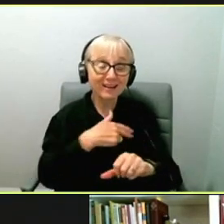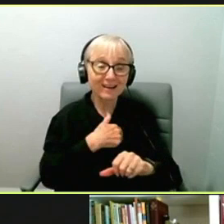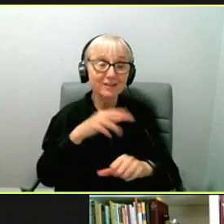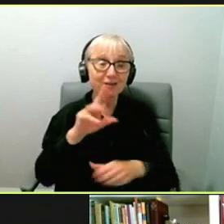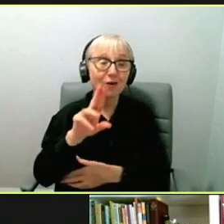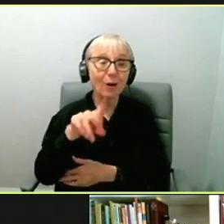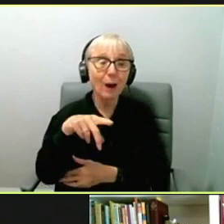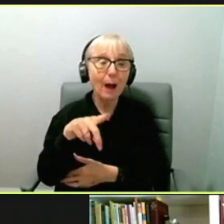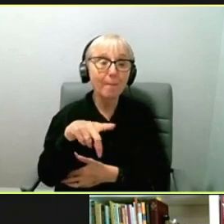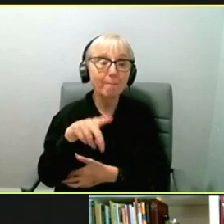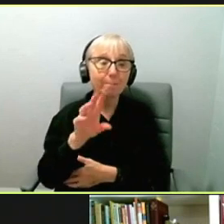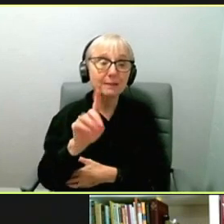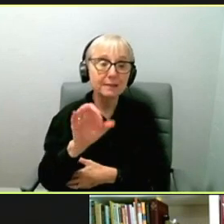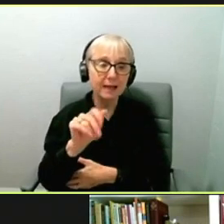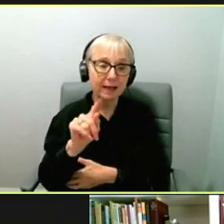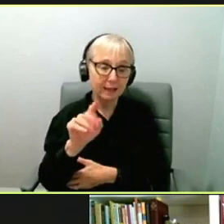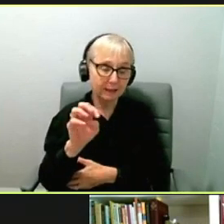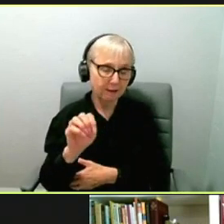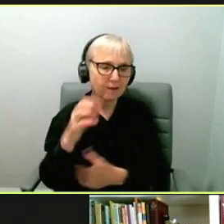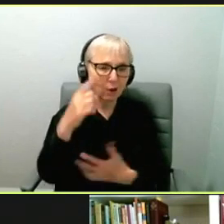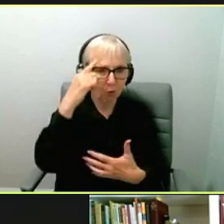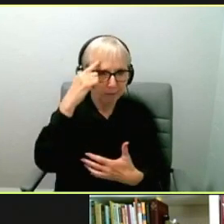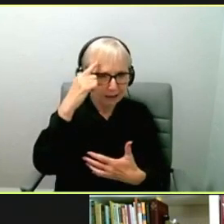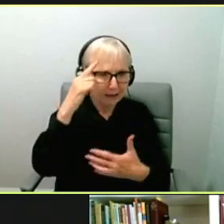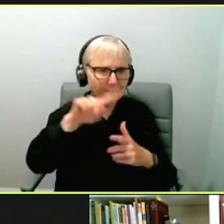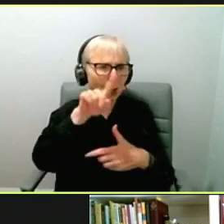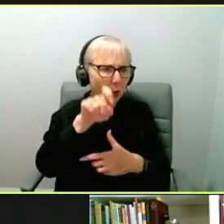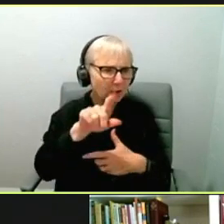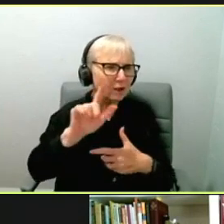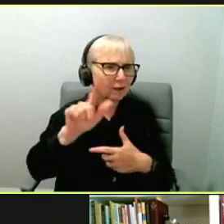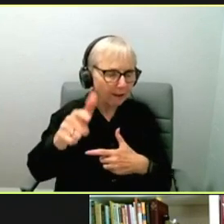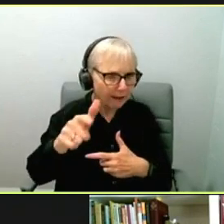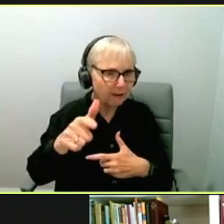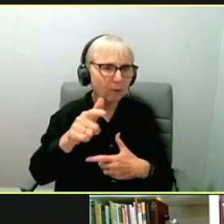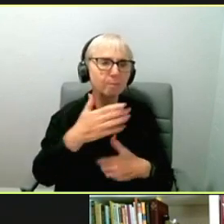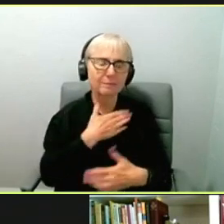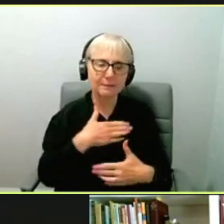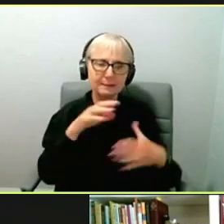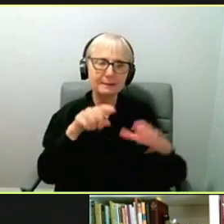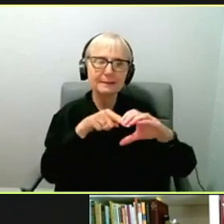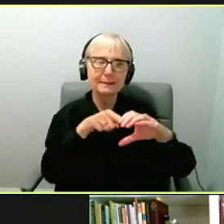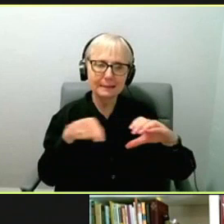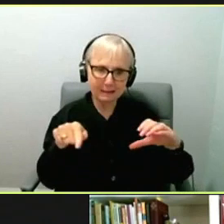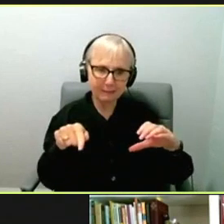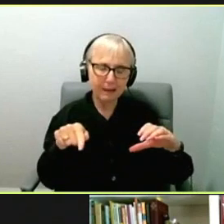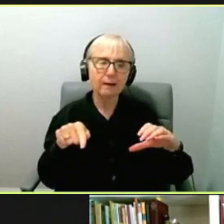you have any questions that you think of later or that we weren't able to get to today, please email us at